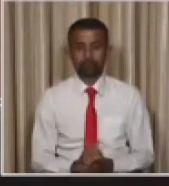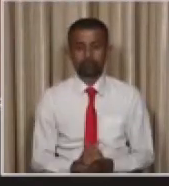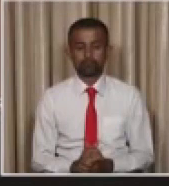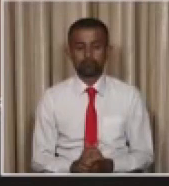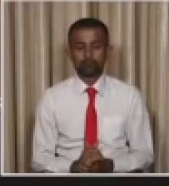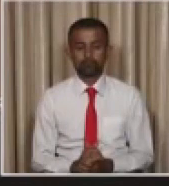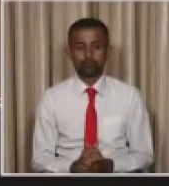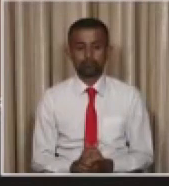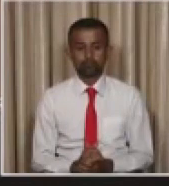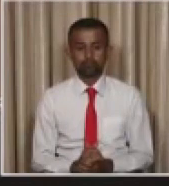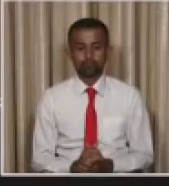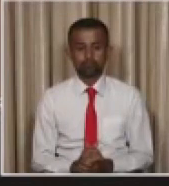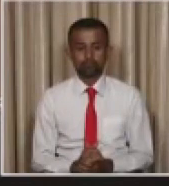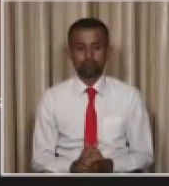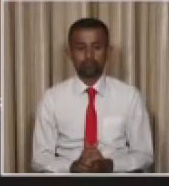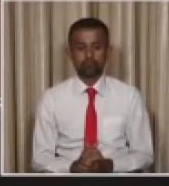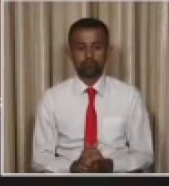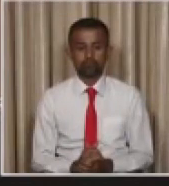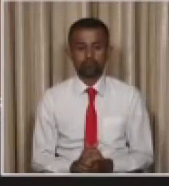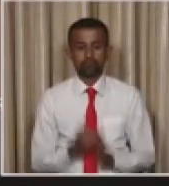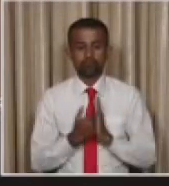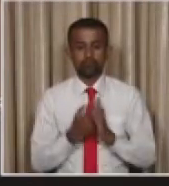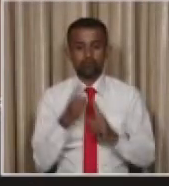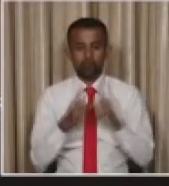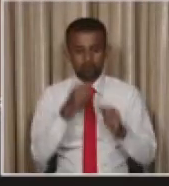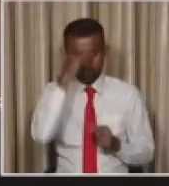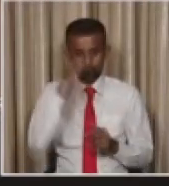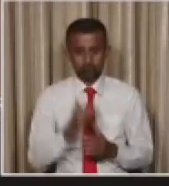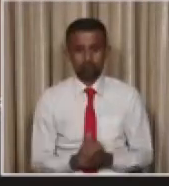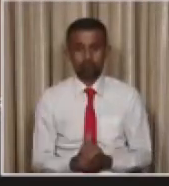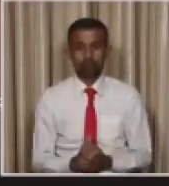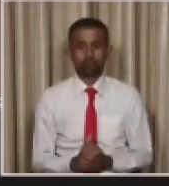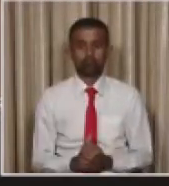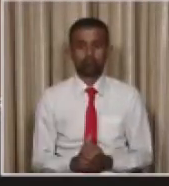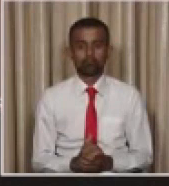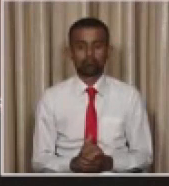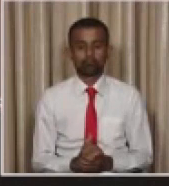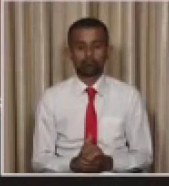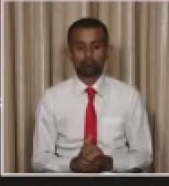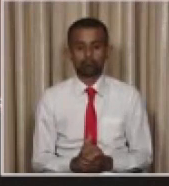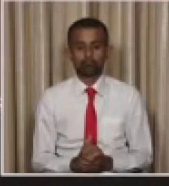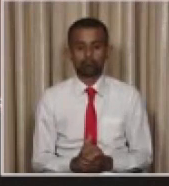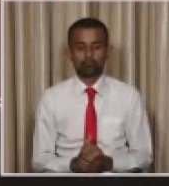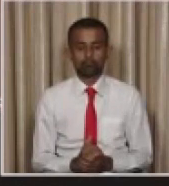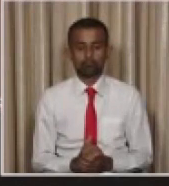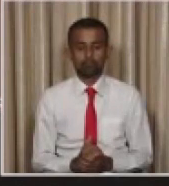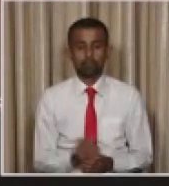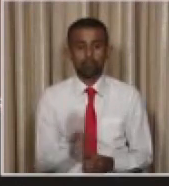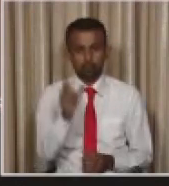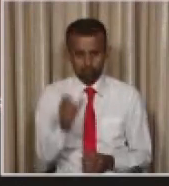The honorable speaker you have read out the decision on the gender equality bill yes